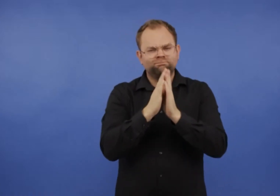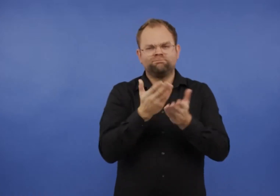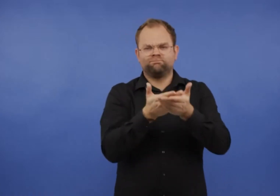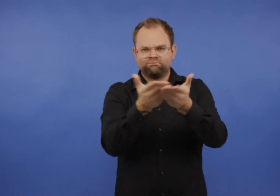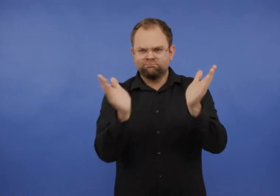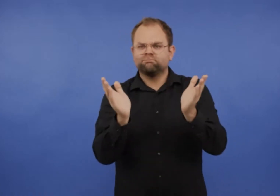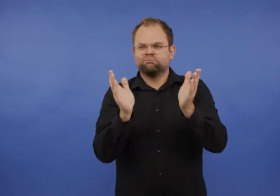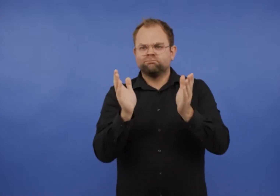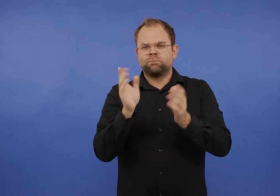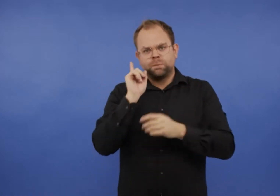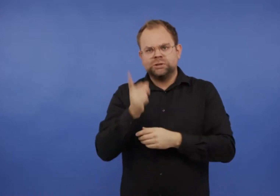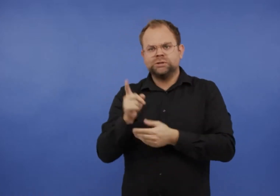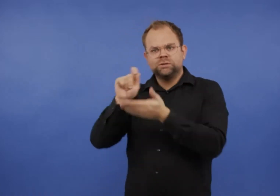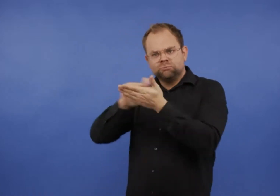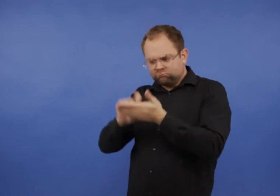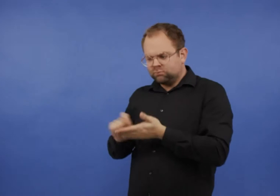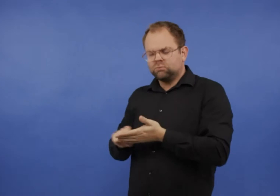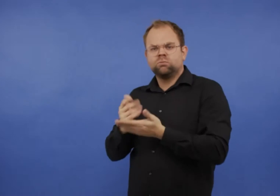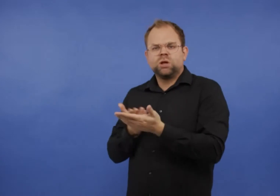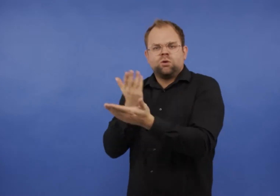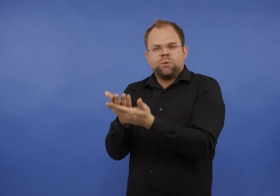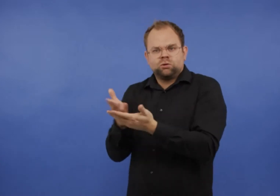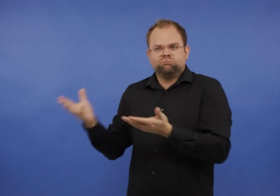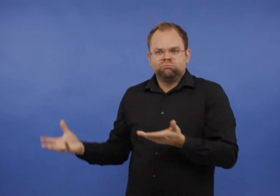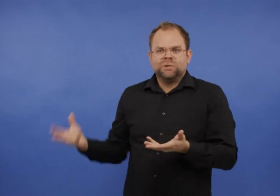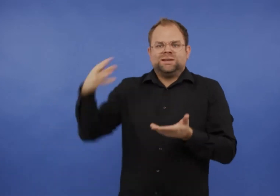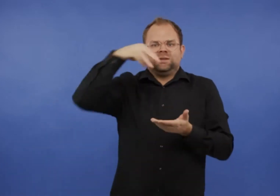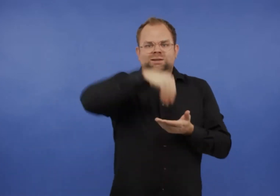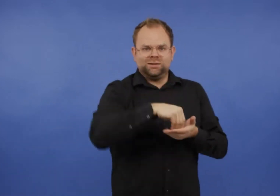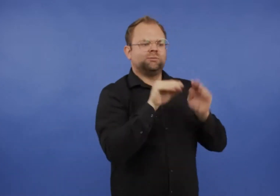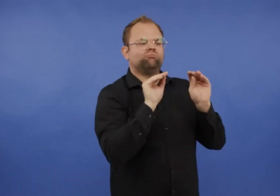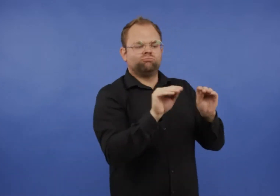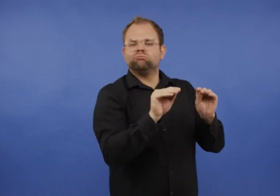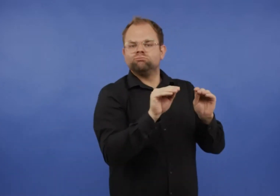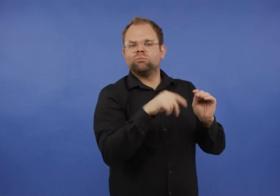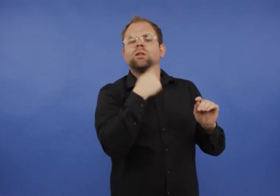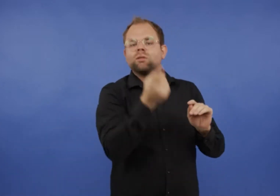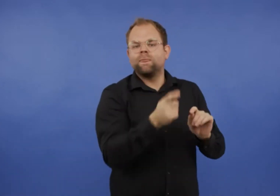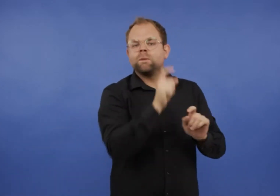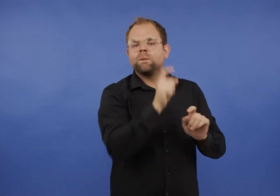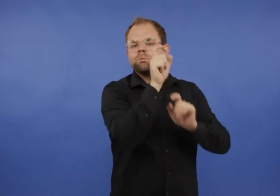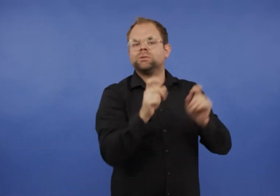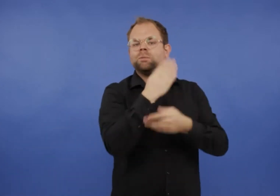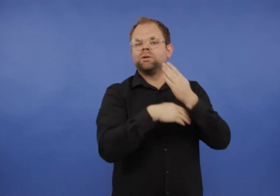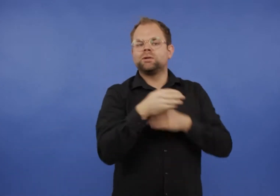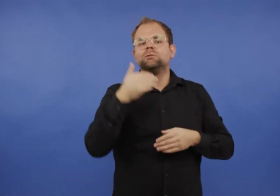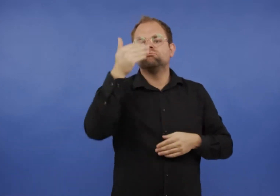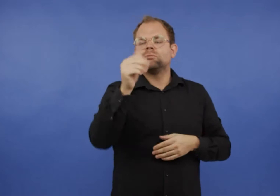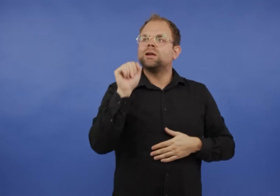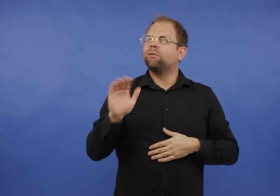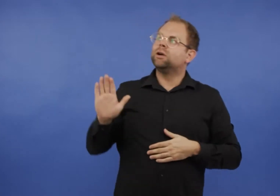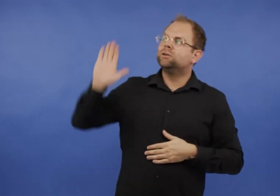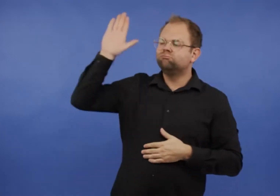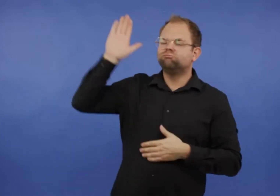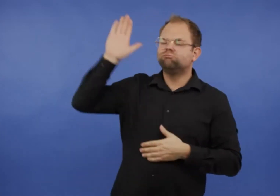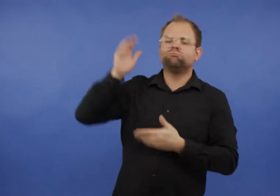consider changing the assumption that this report is just for organizations or the civil society